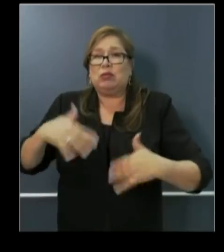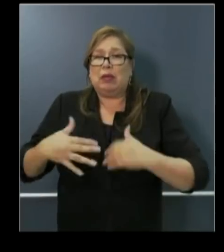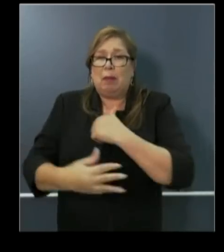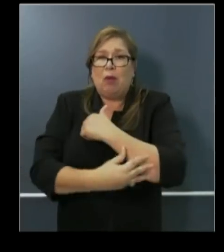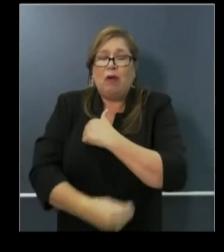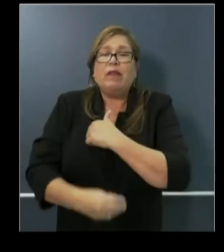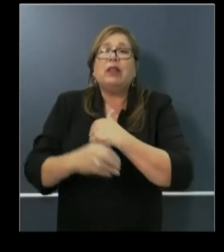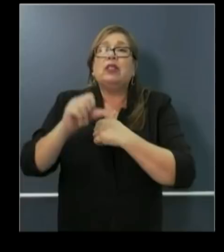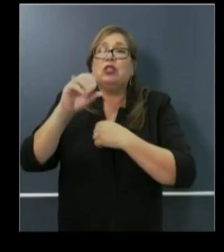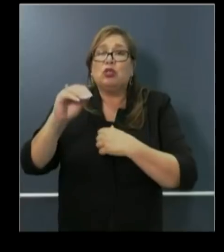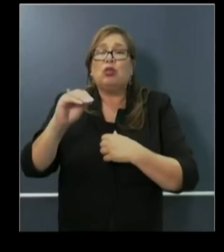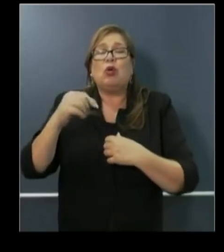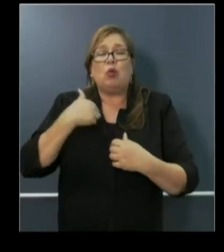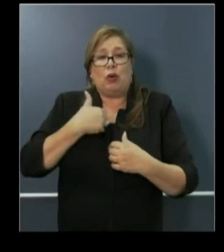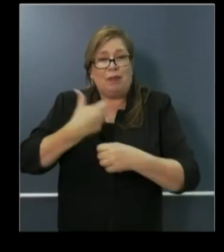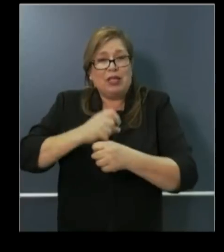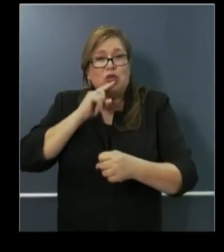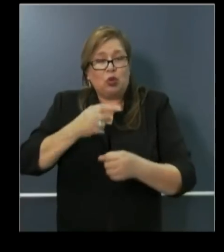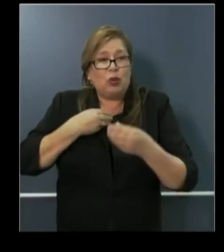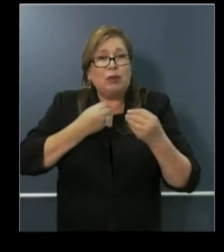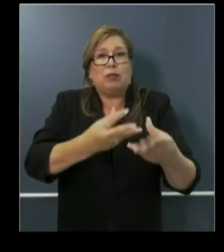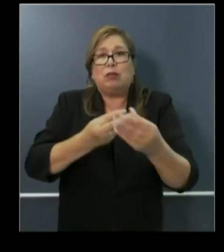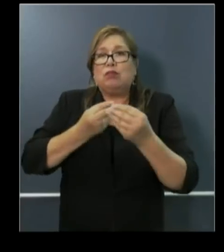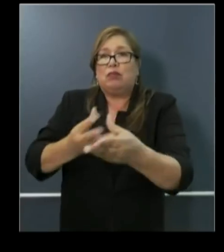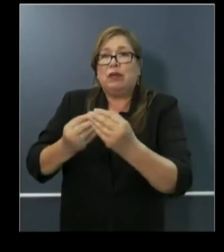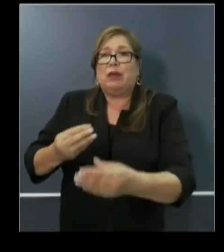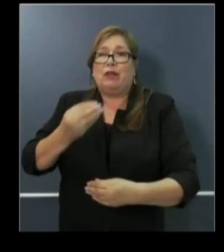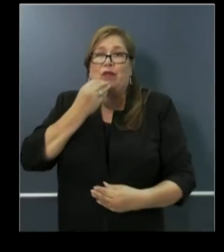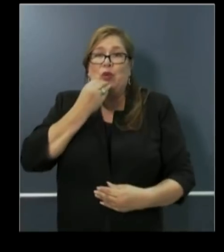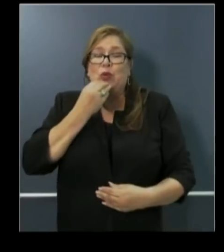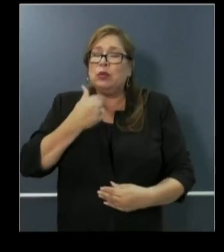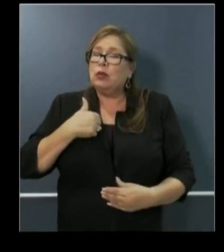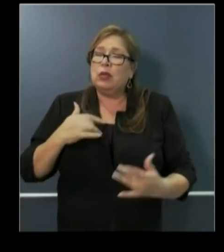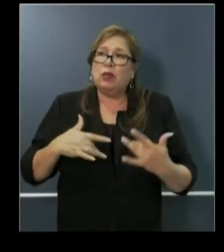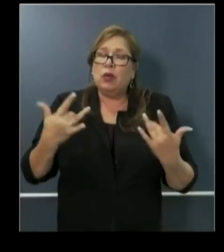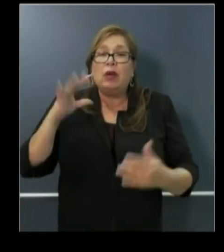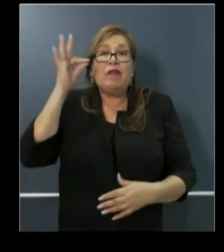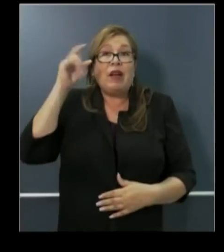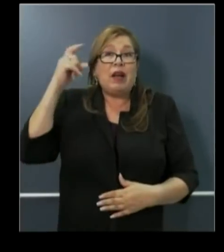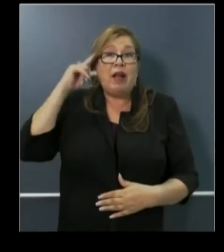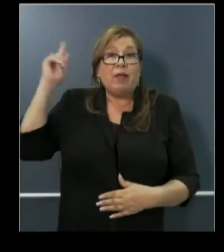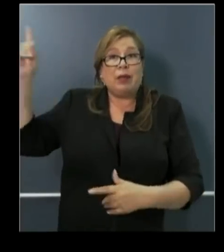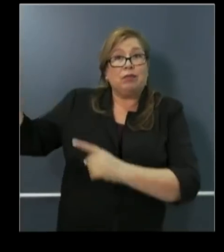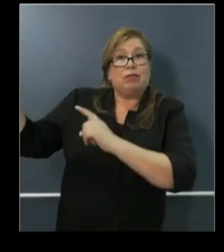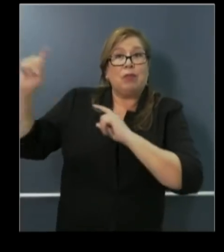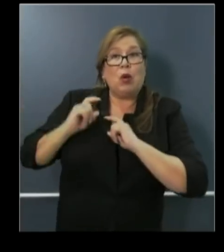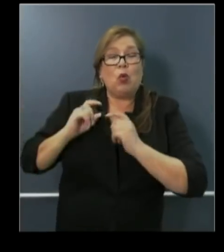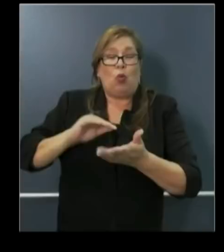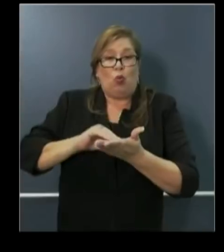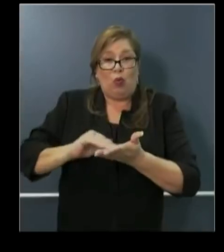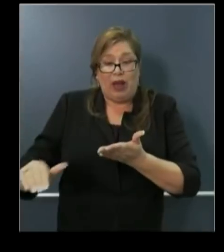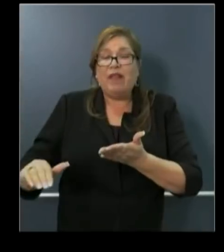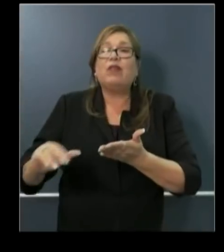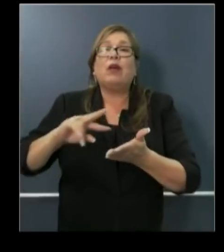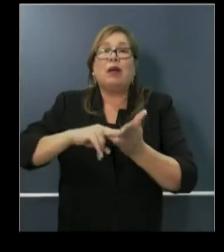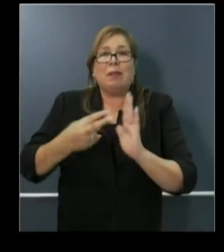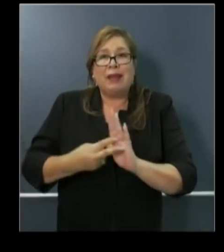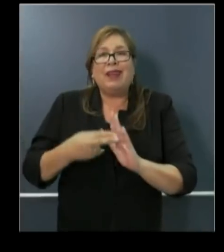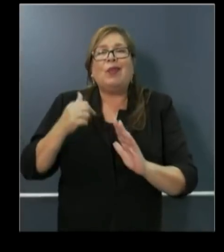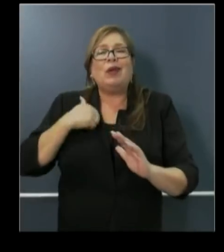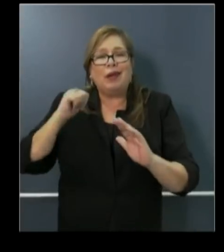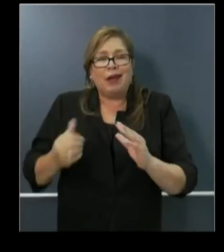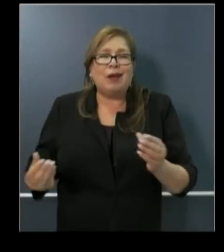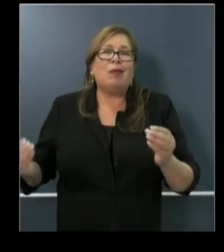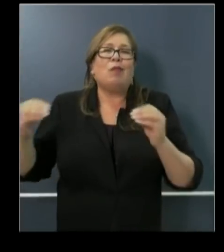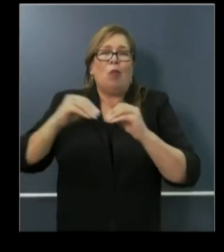government has approved our request for waivers to make this process of food